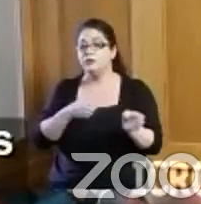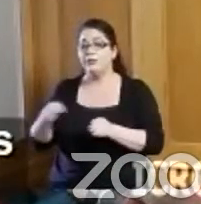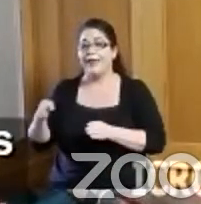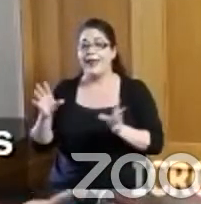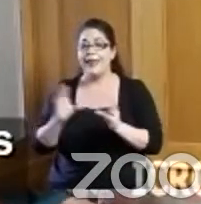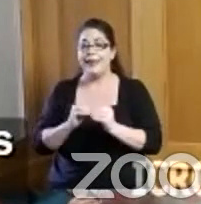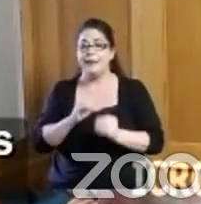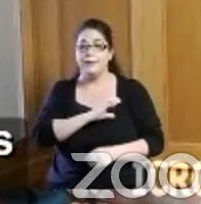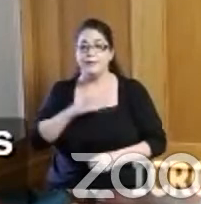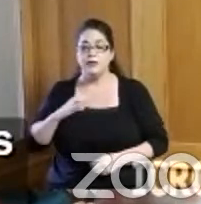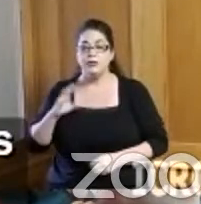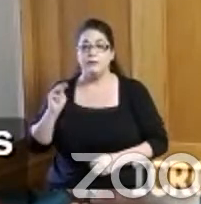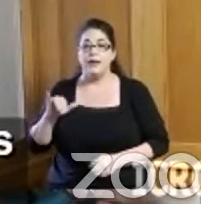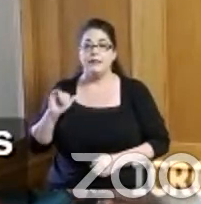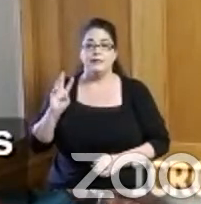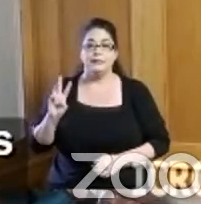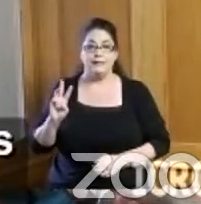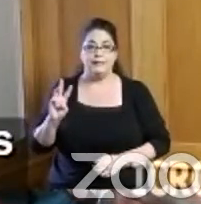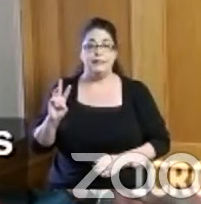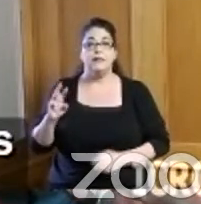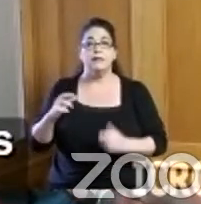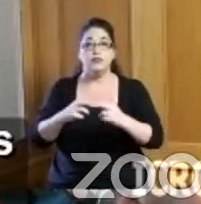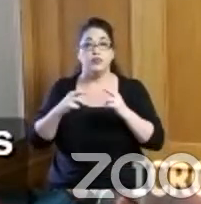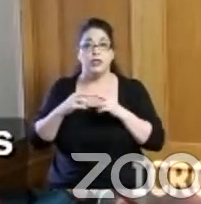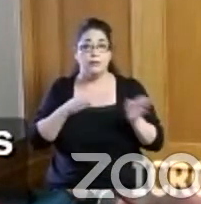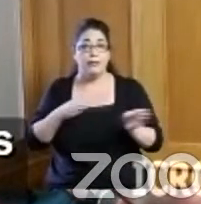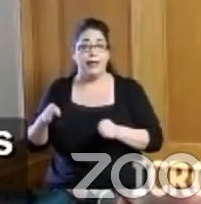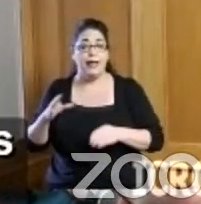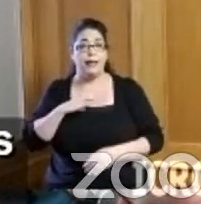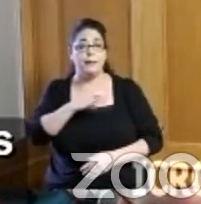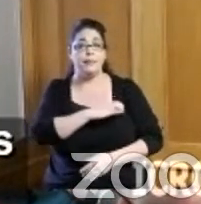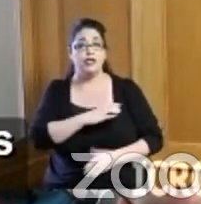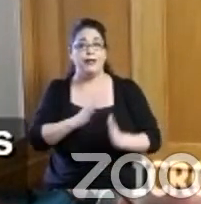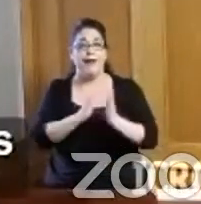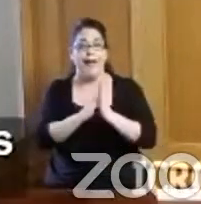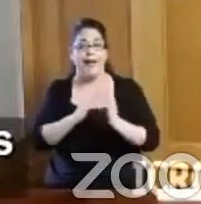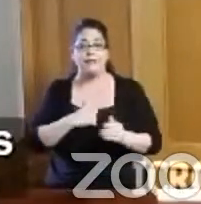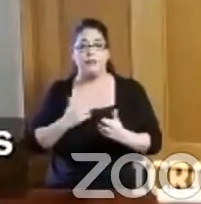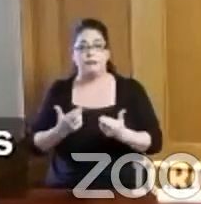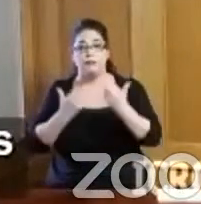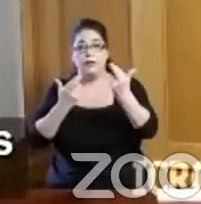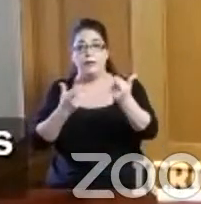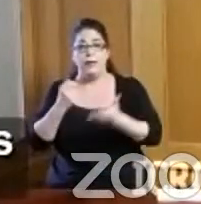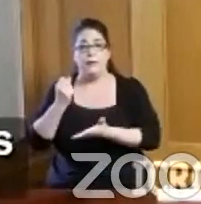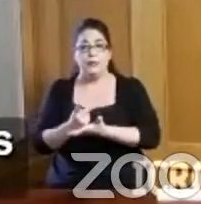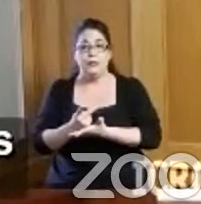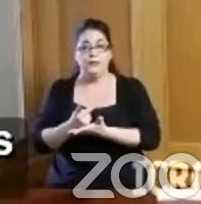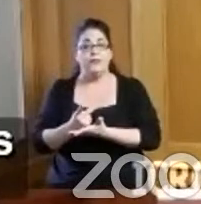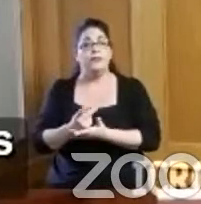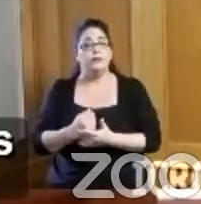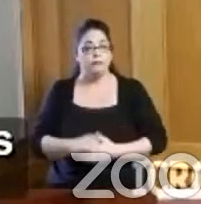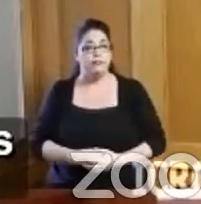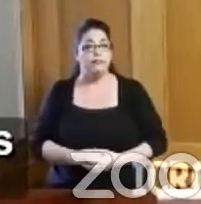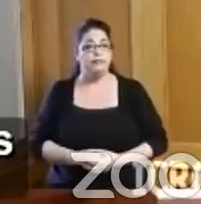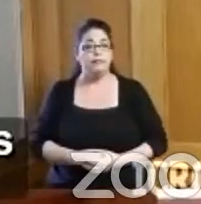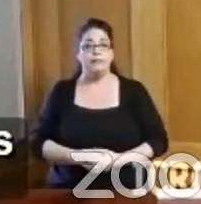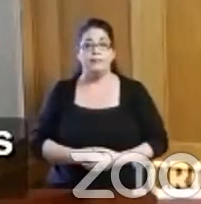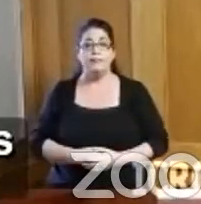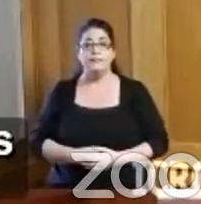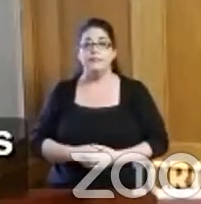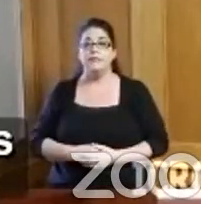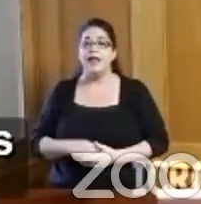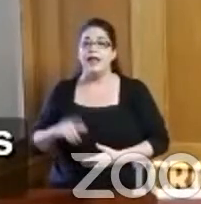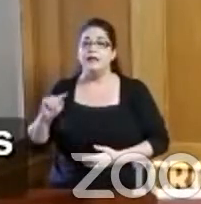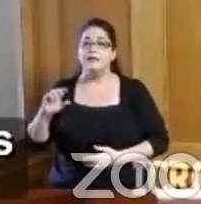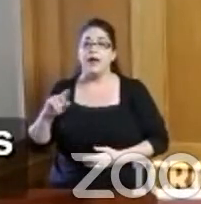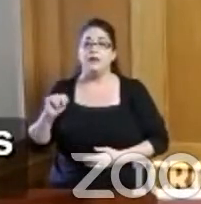on May 6th. The Regional Planning Commission voted unanimously to recommend approval of the development. The Township Trustees did hold